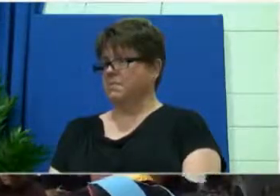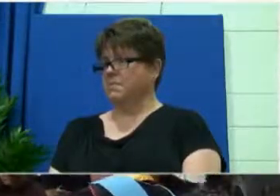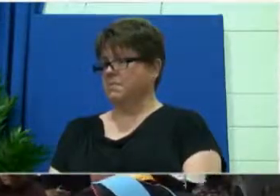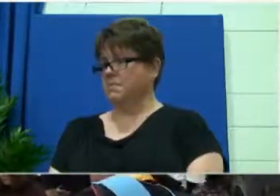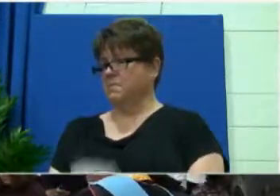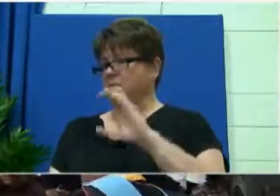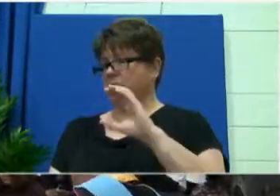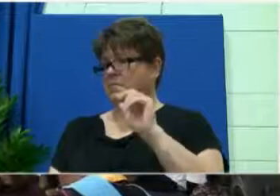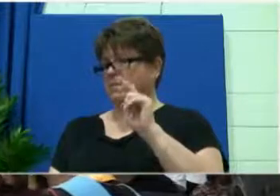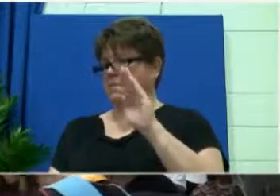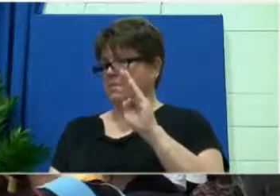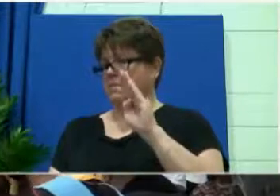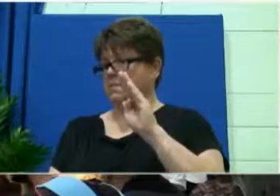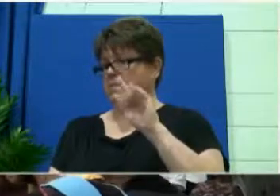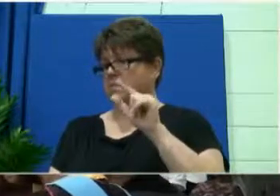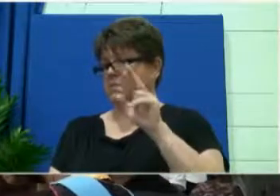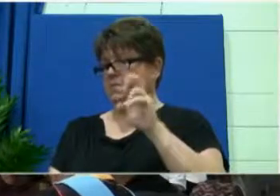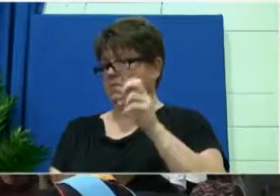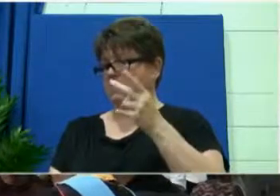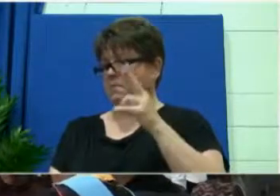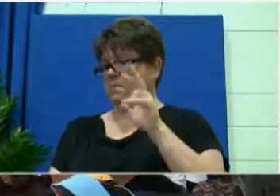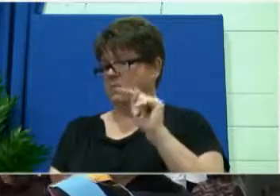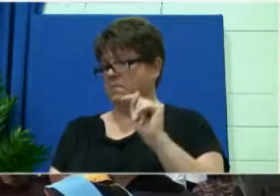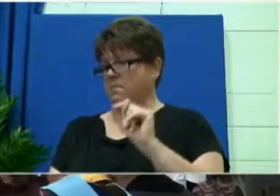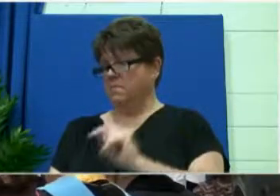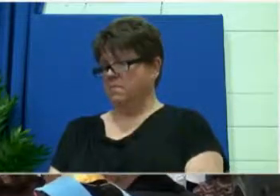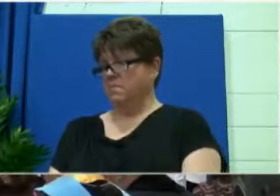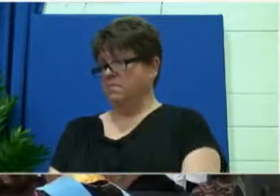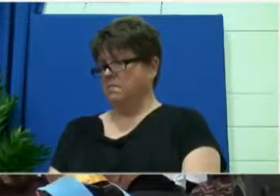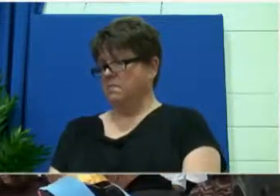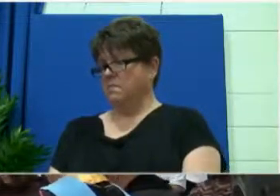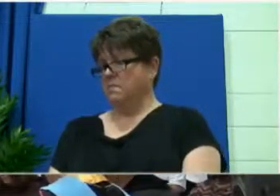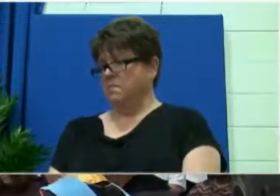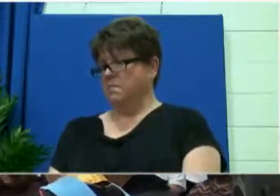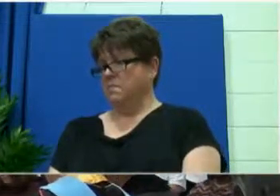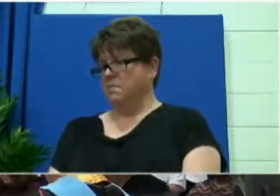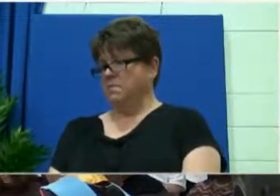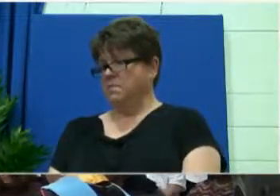Kayla Jean Brillhart, Associate in Applied Science, Accounting.